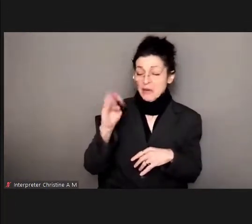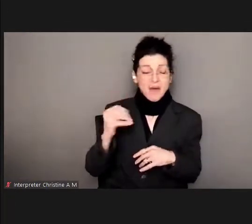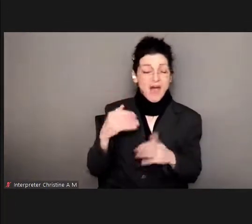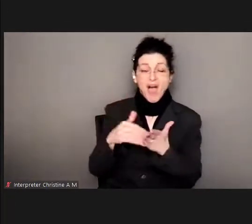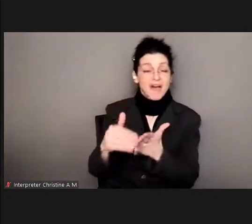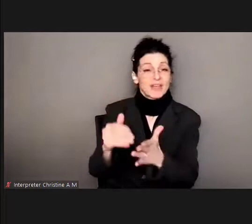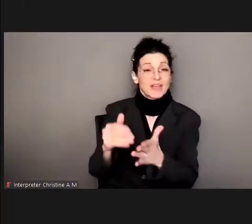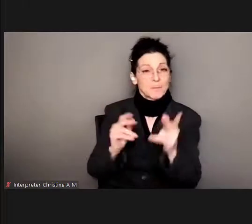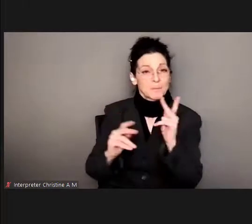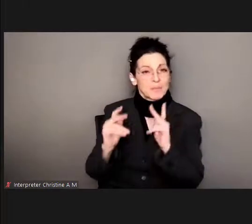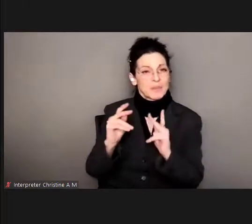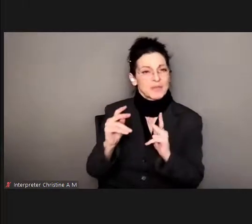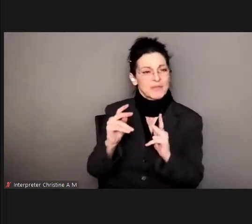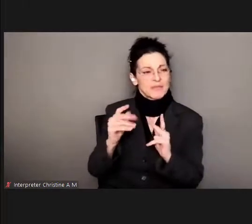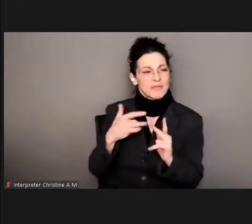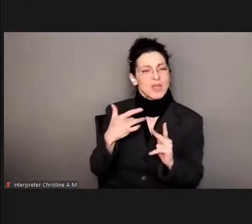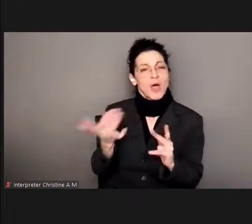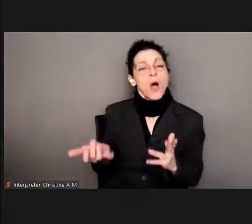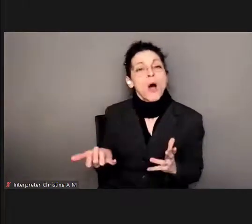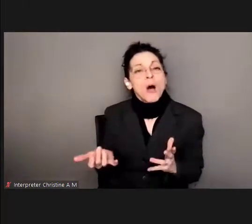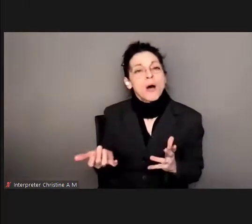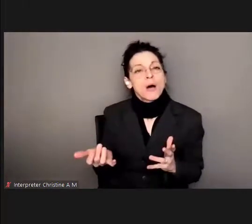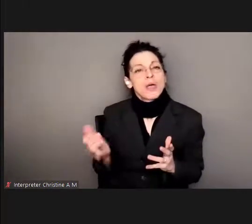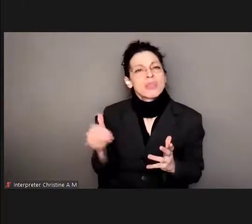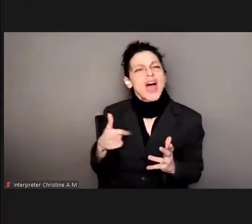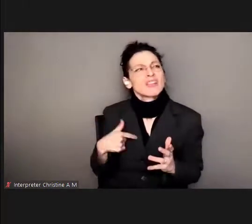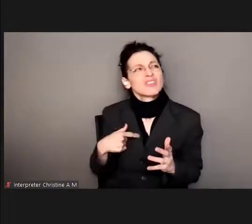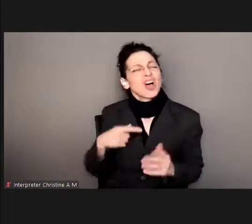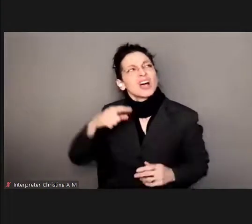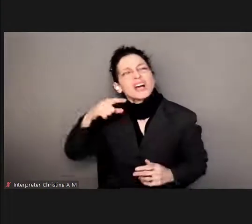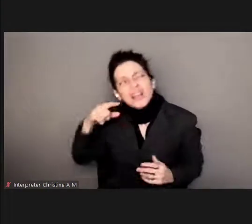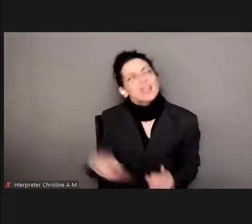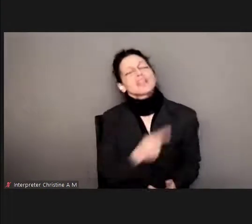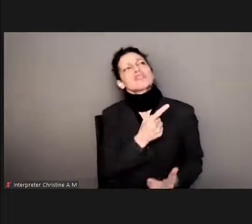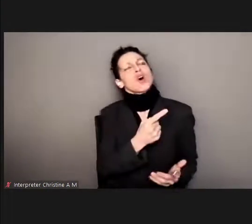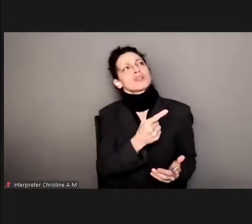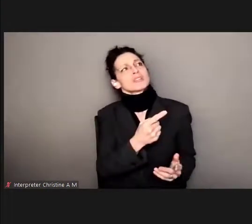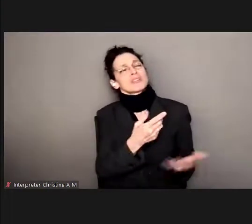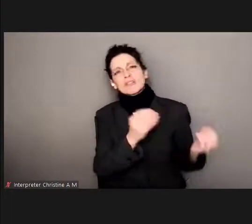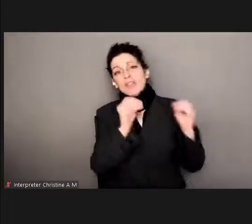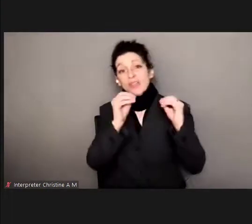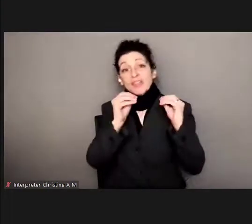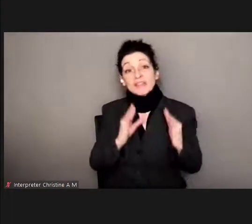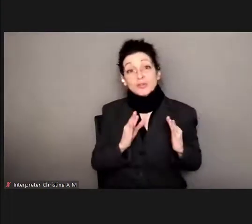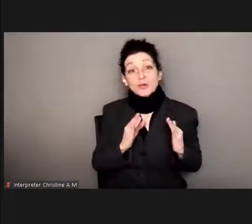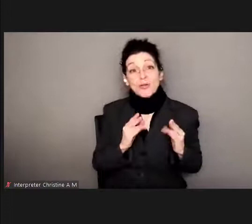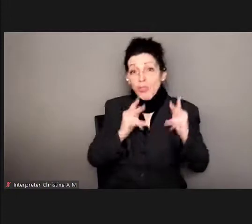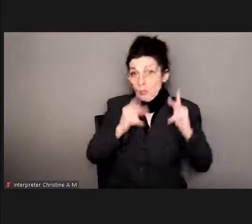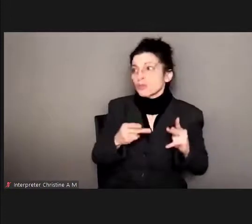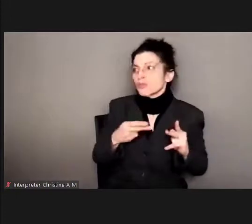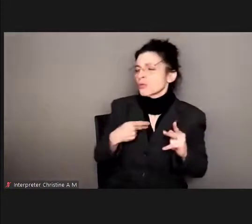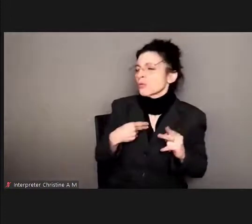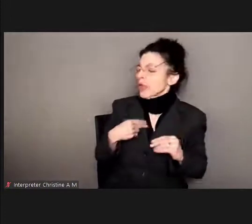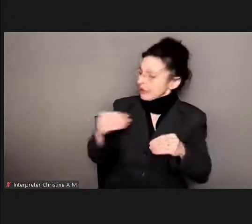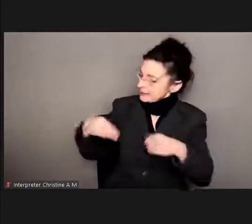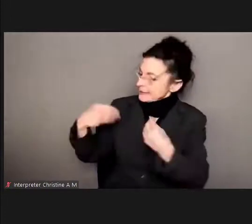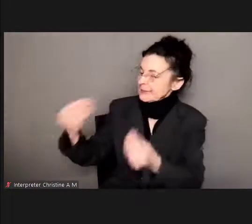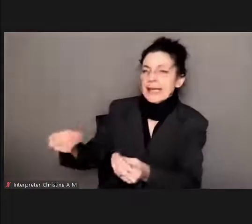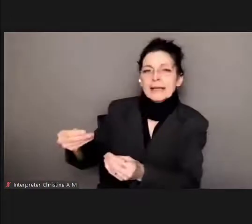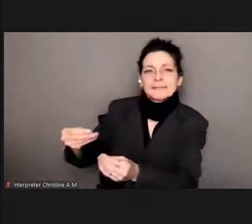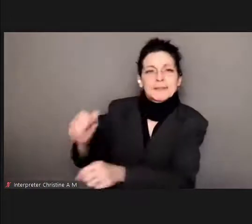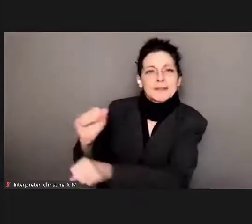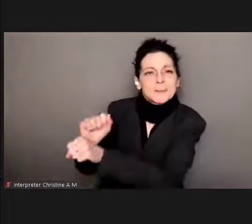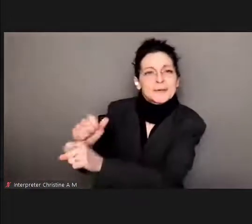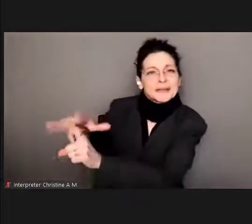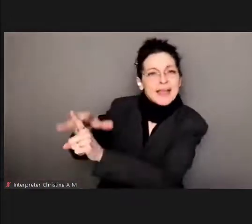affront to whoever gave the assignment. And I understand that this is a natural emotional reaction. If I discover that